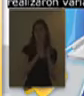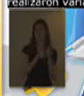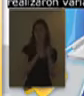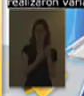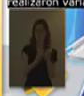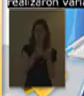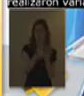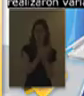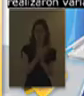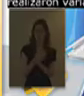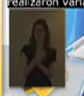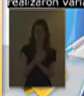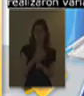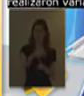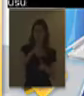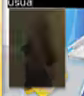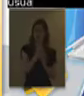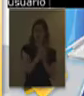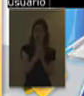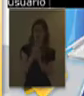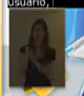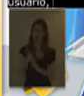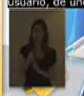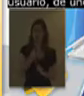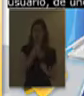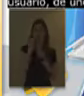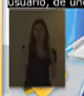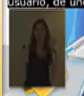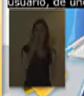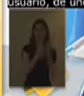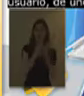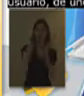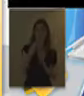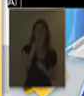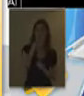of games, 30 minutes per session and per user. At the start